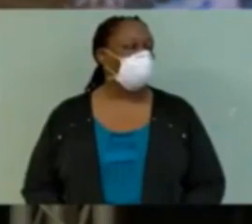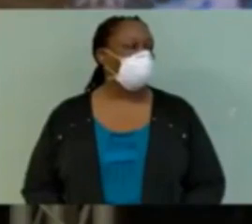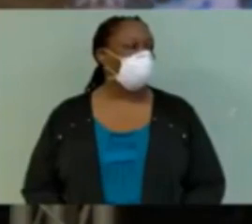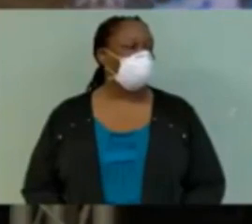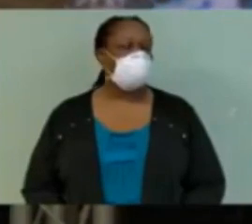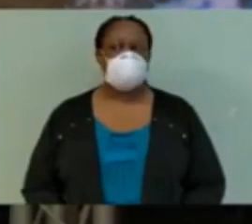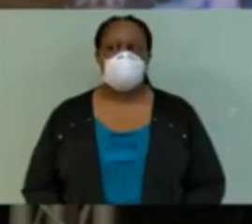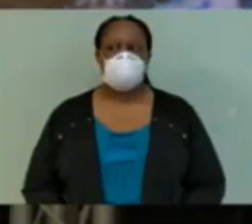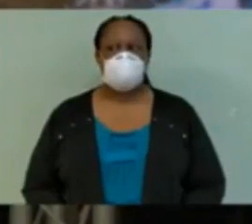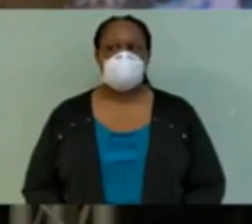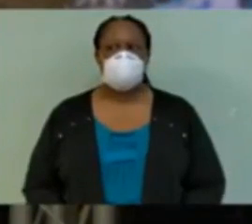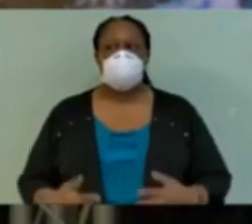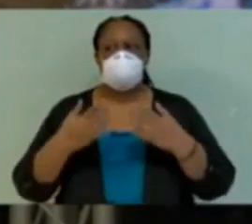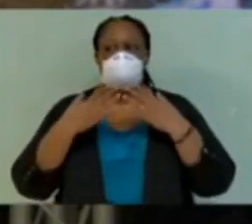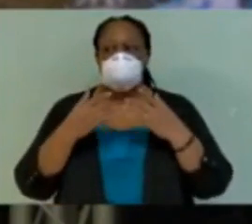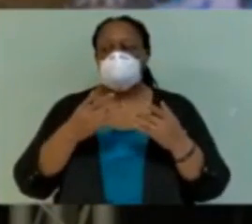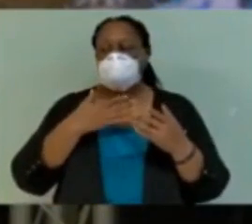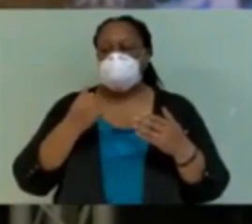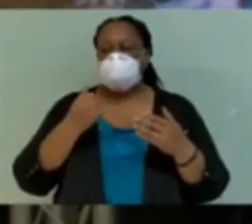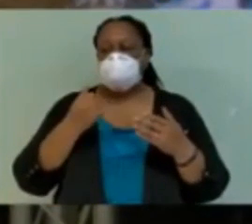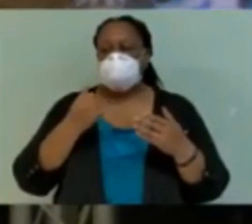Superintendent.